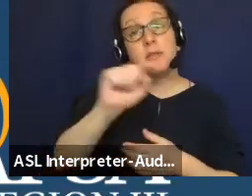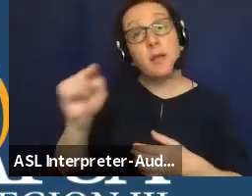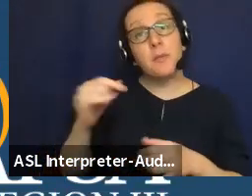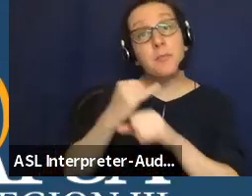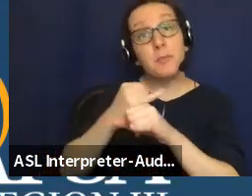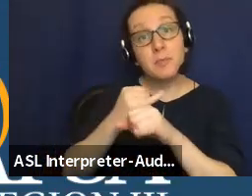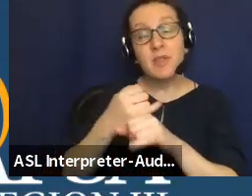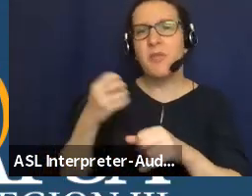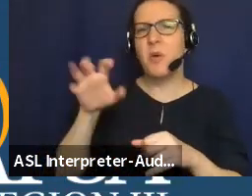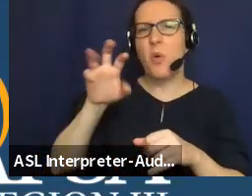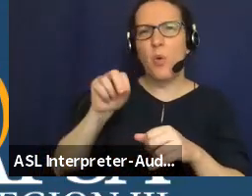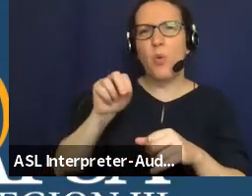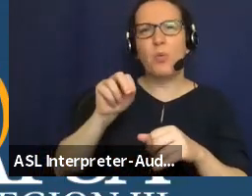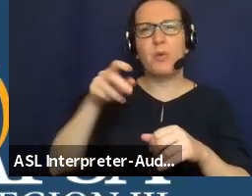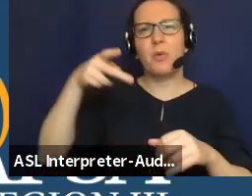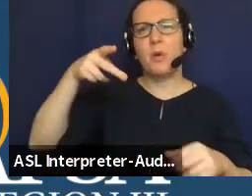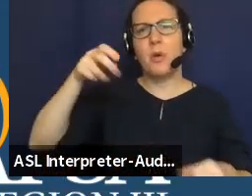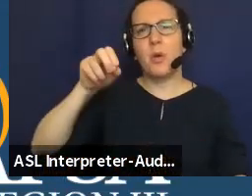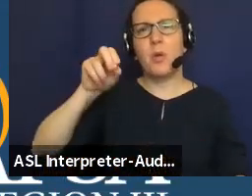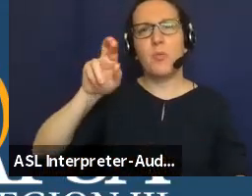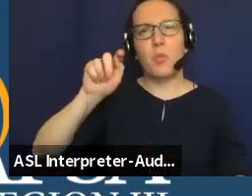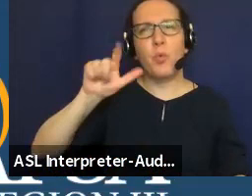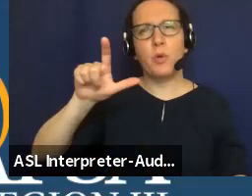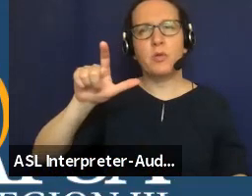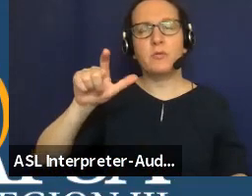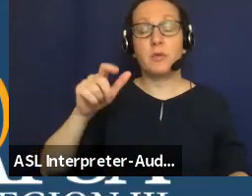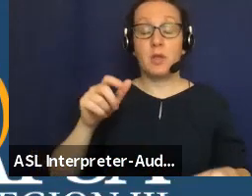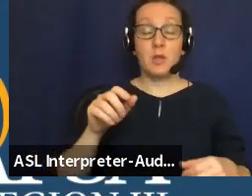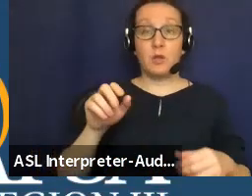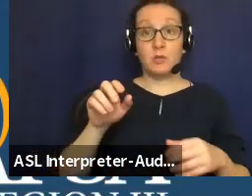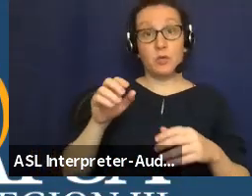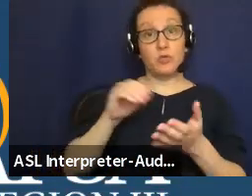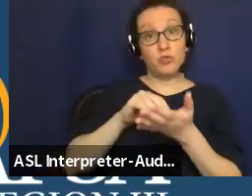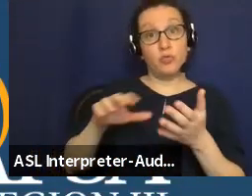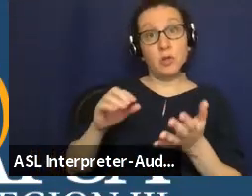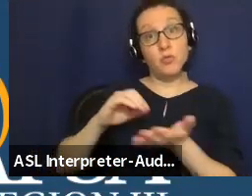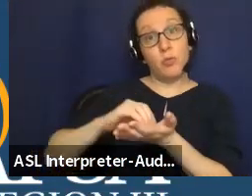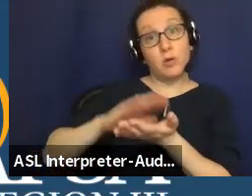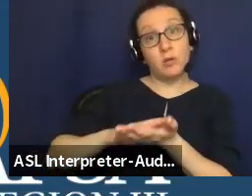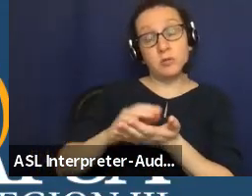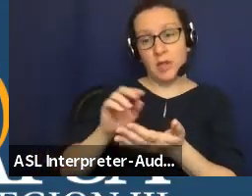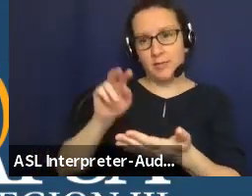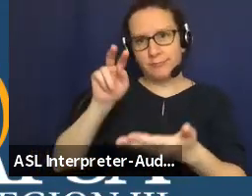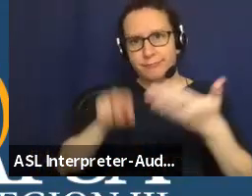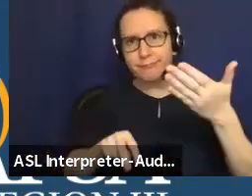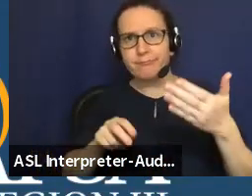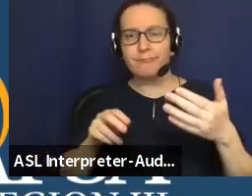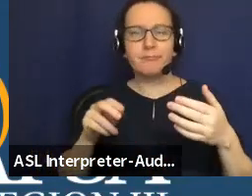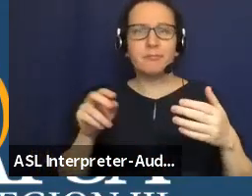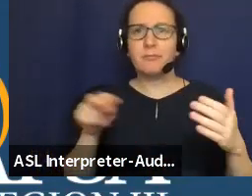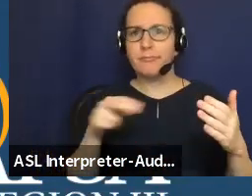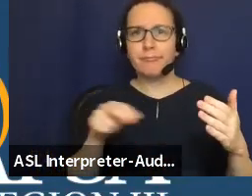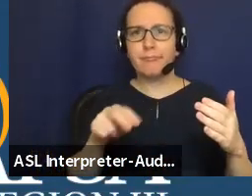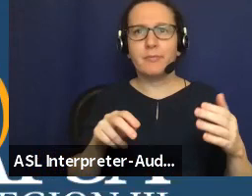you can apply these notes to student records, and they can reference them at any time.